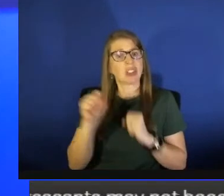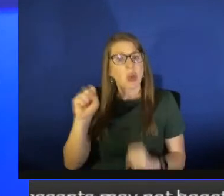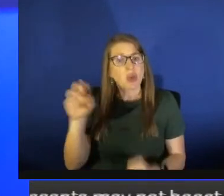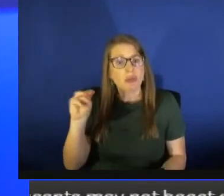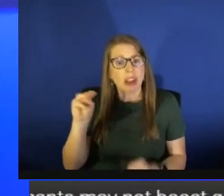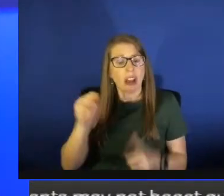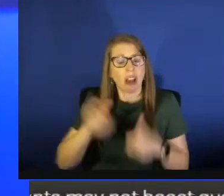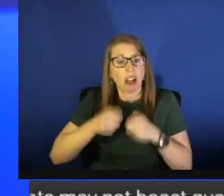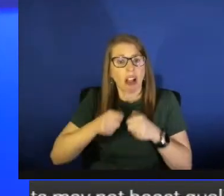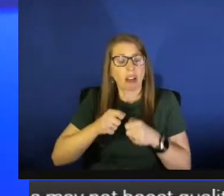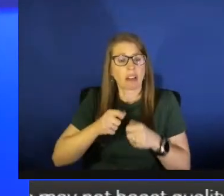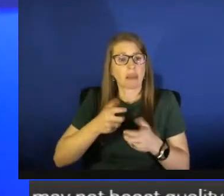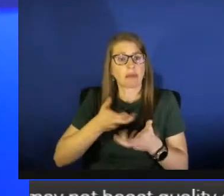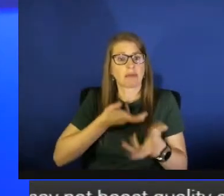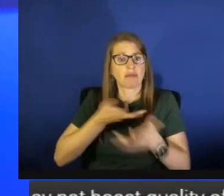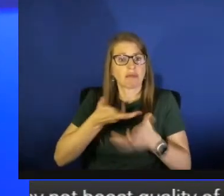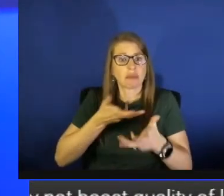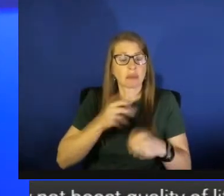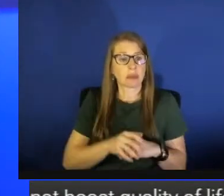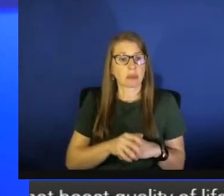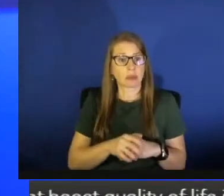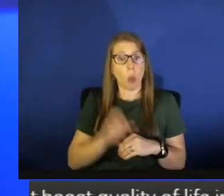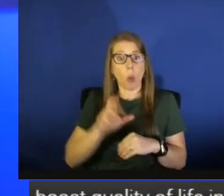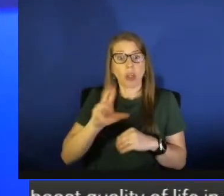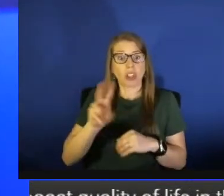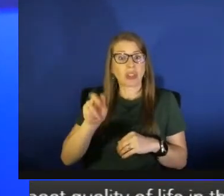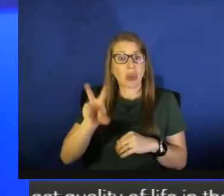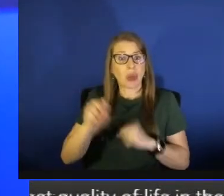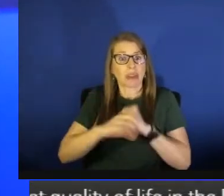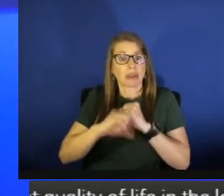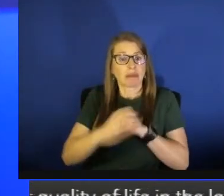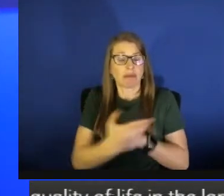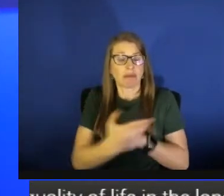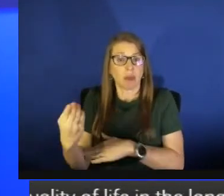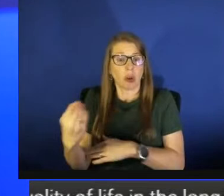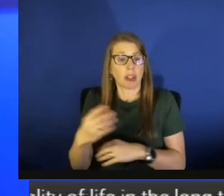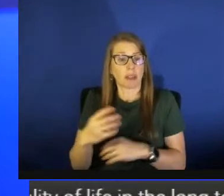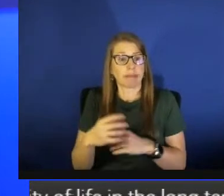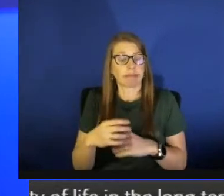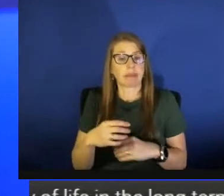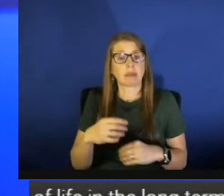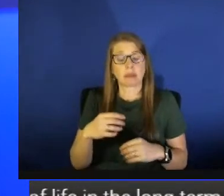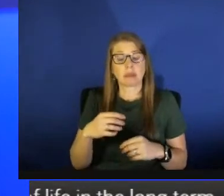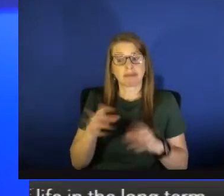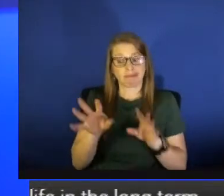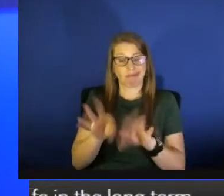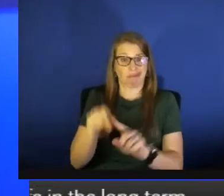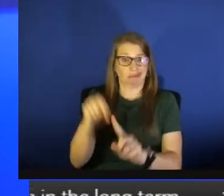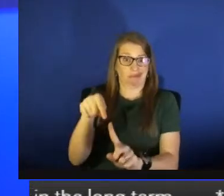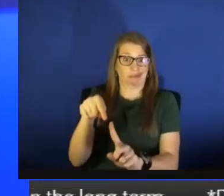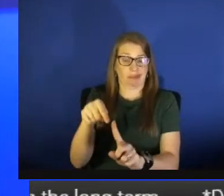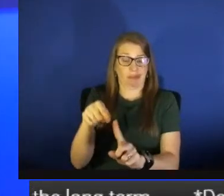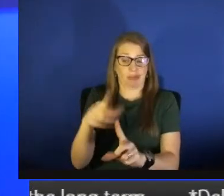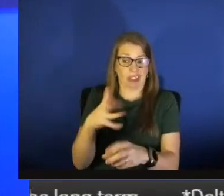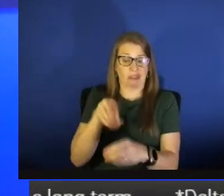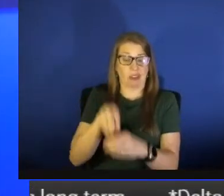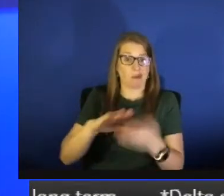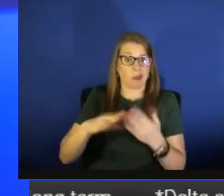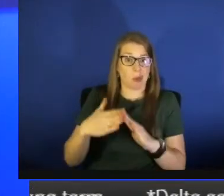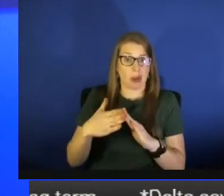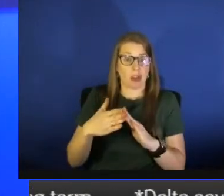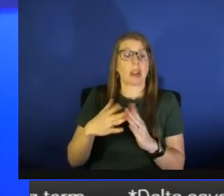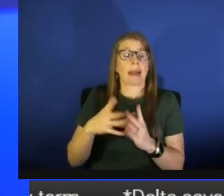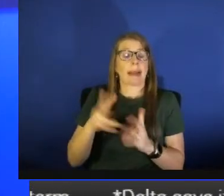this in the morning. It reinforced, I think, the importance of being involved in your community, reflecting them, listening to them. We held